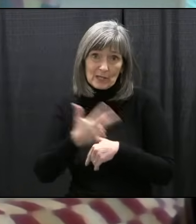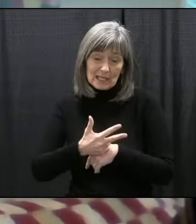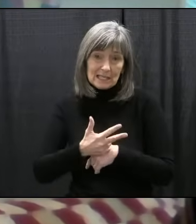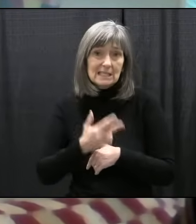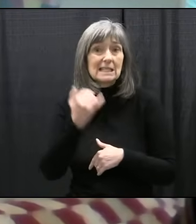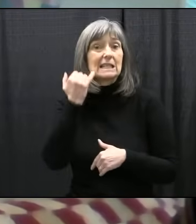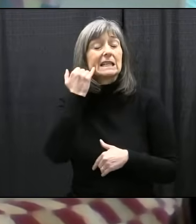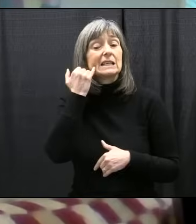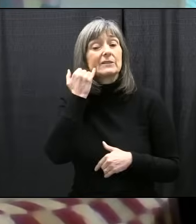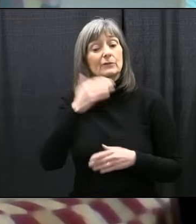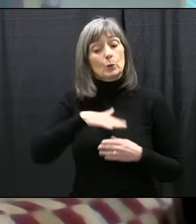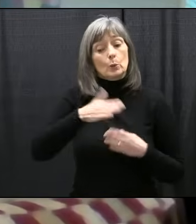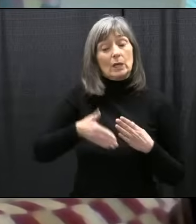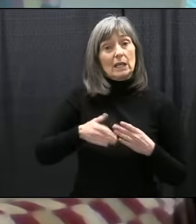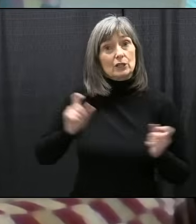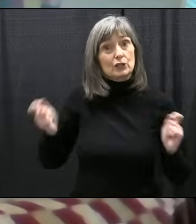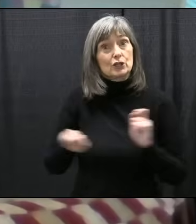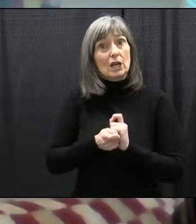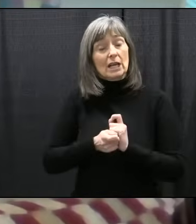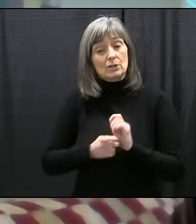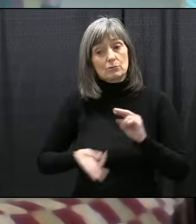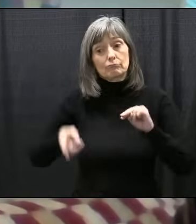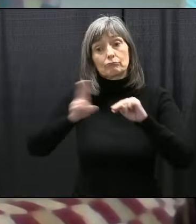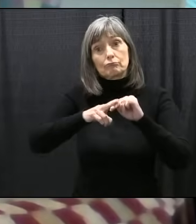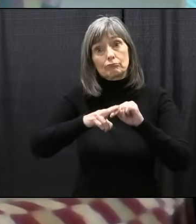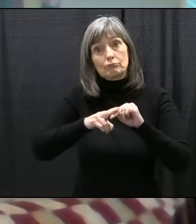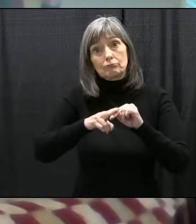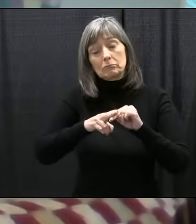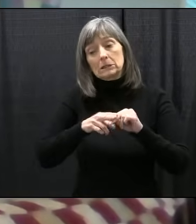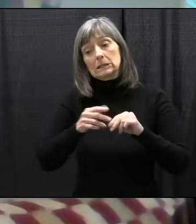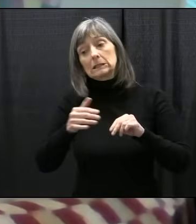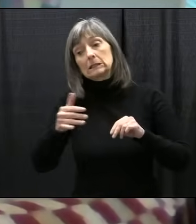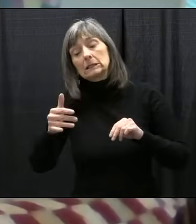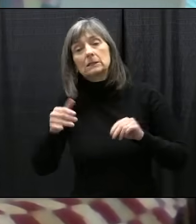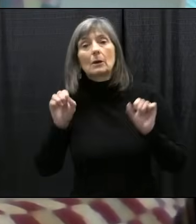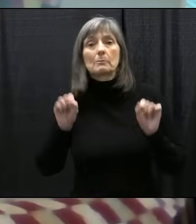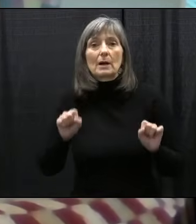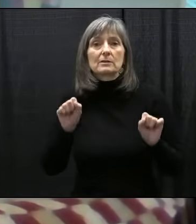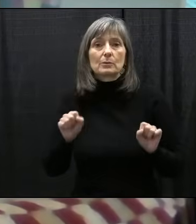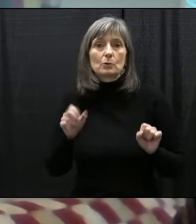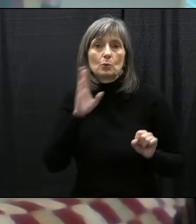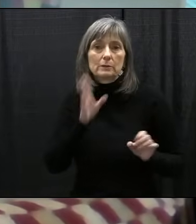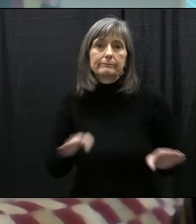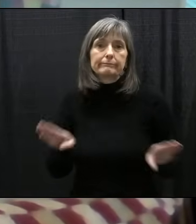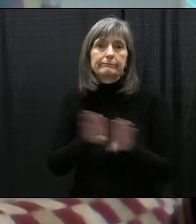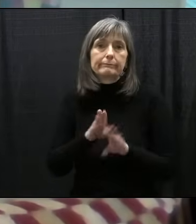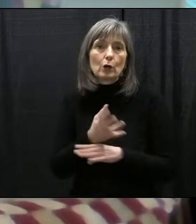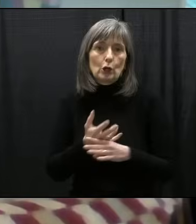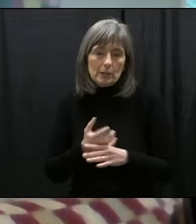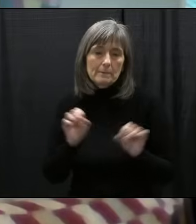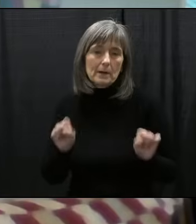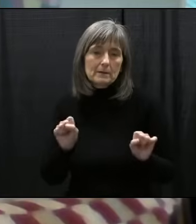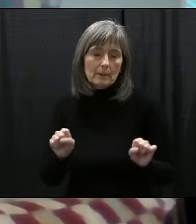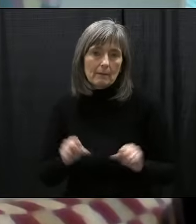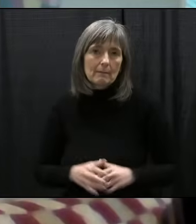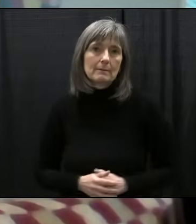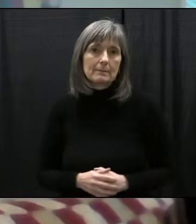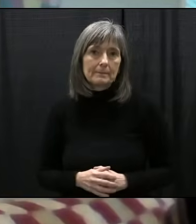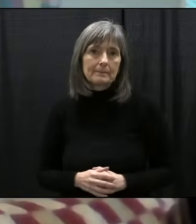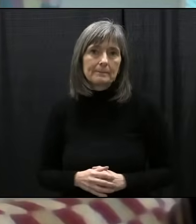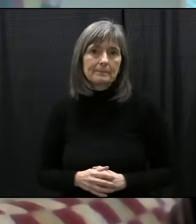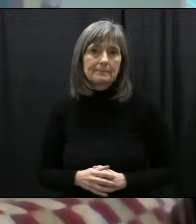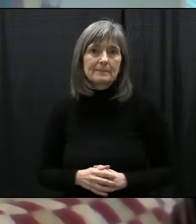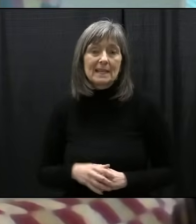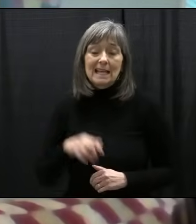change drastically over the weekend or in the weeks that follow, we can't rule out an extended break. This is a